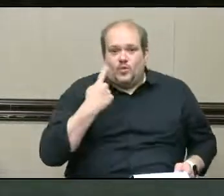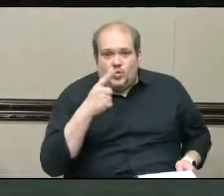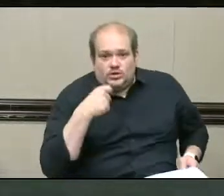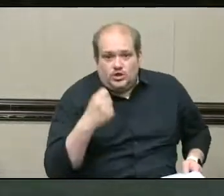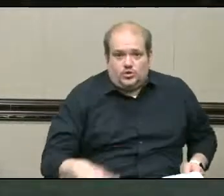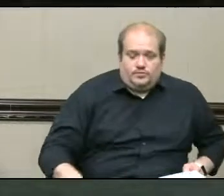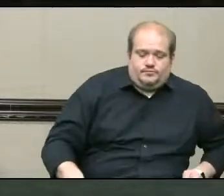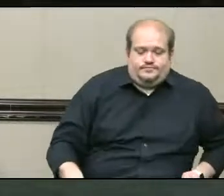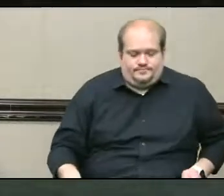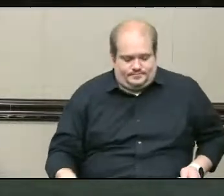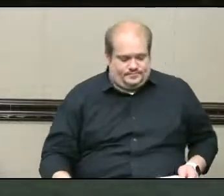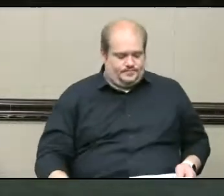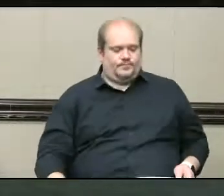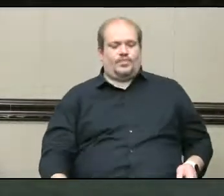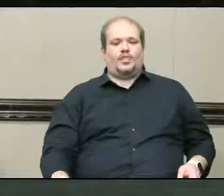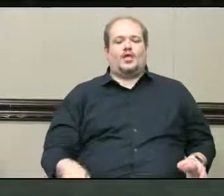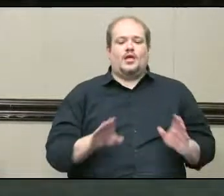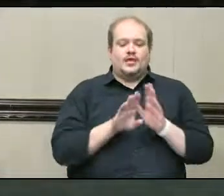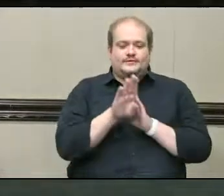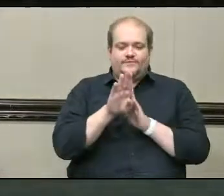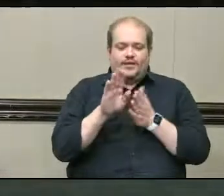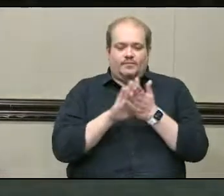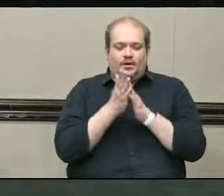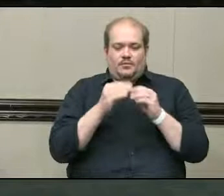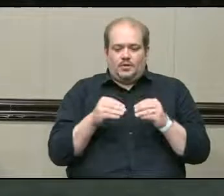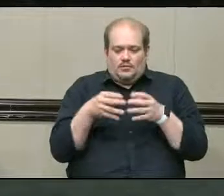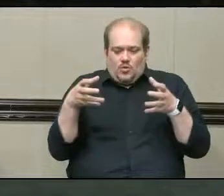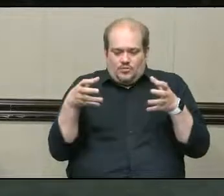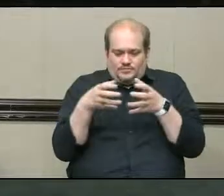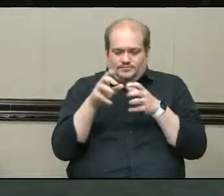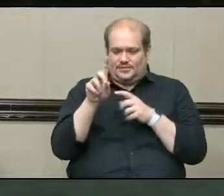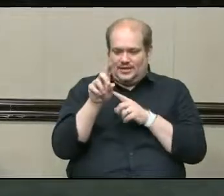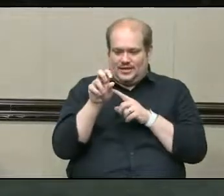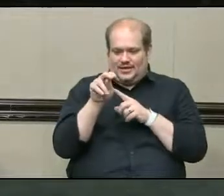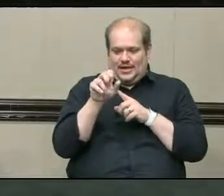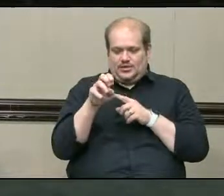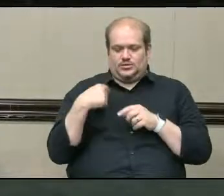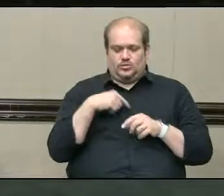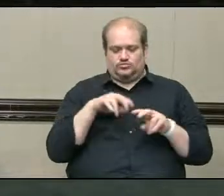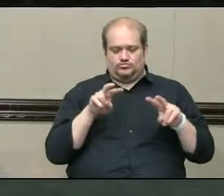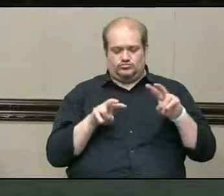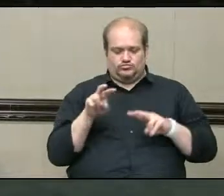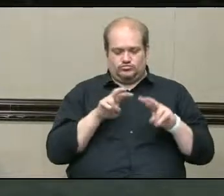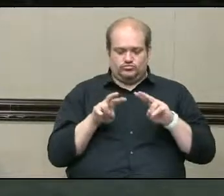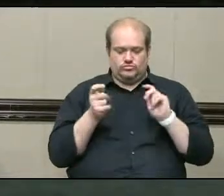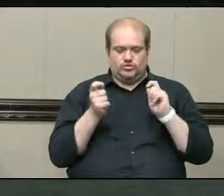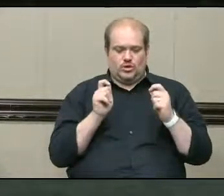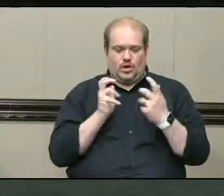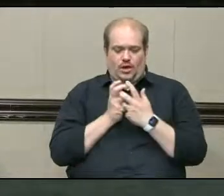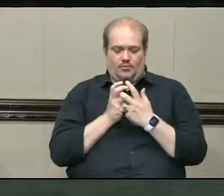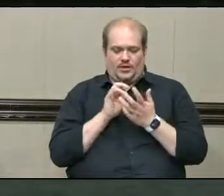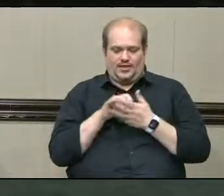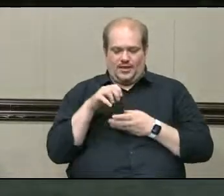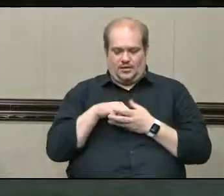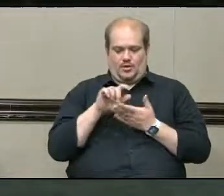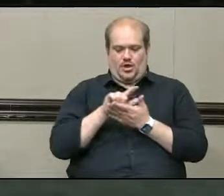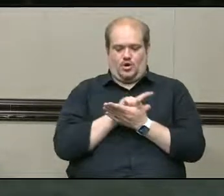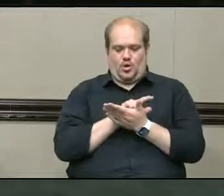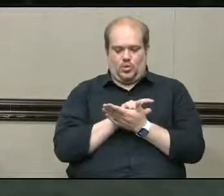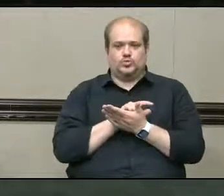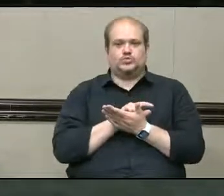years, that developments are getting more dense. And so what we're looking at is we're looking to accommodate that within our